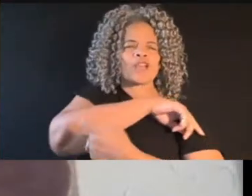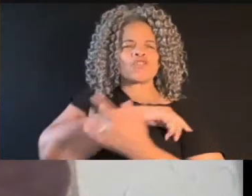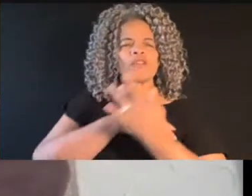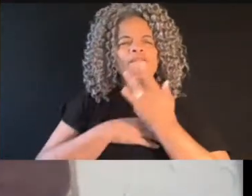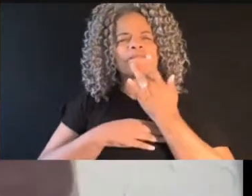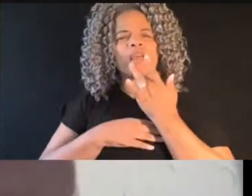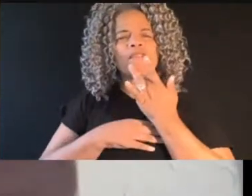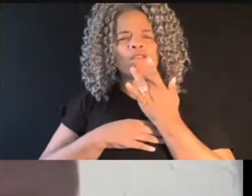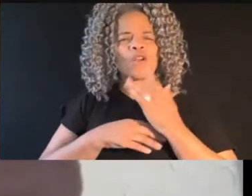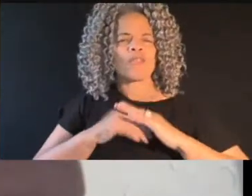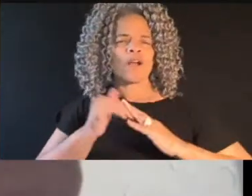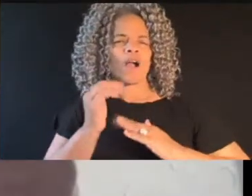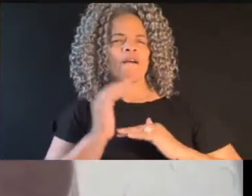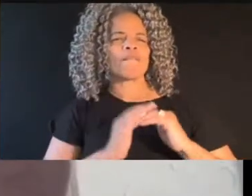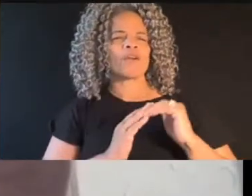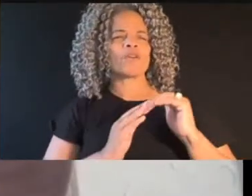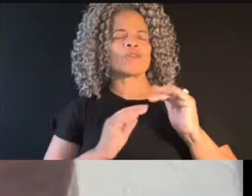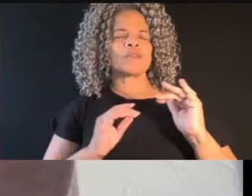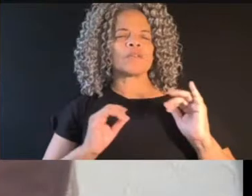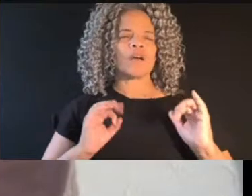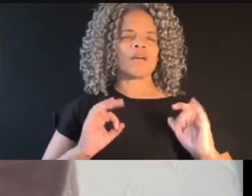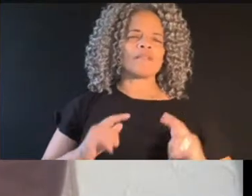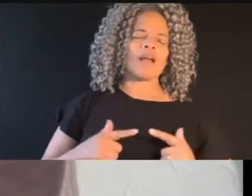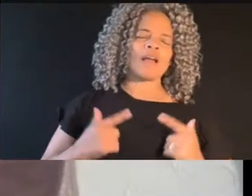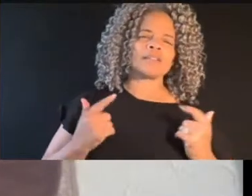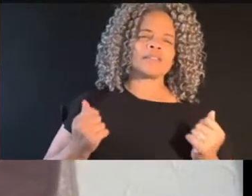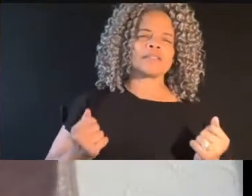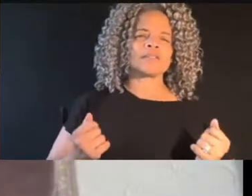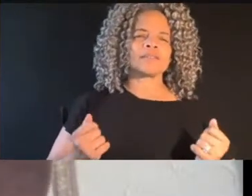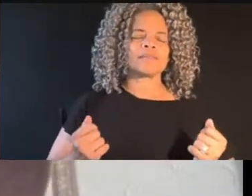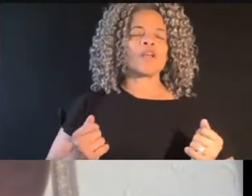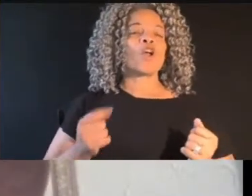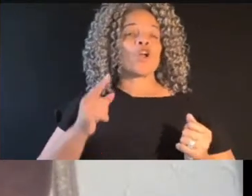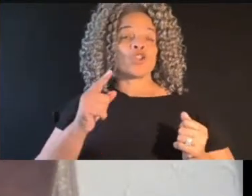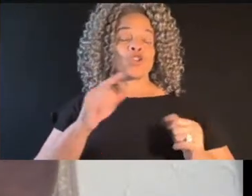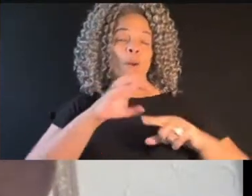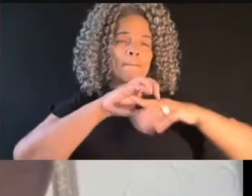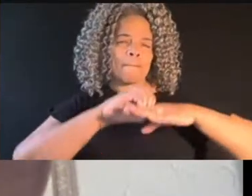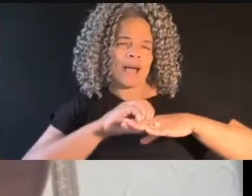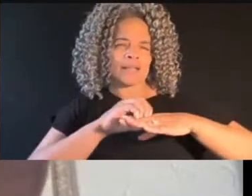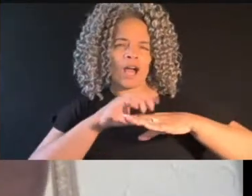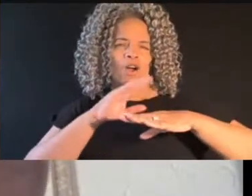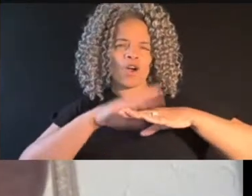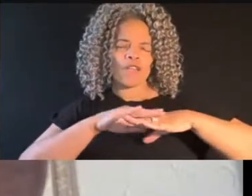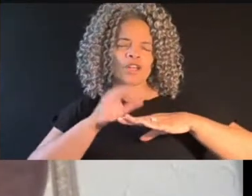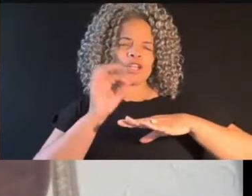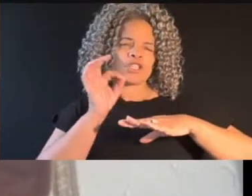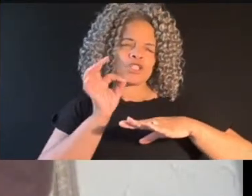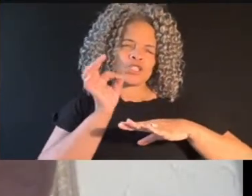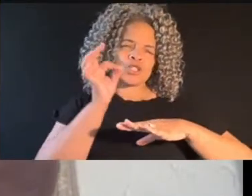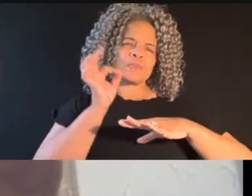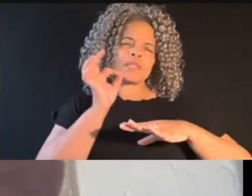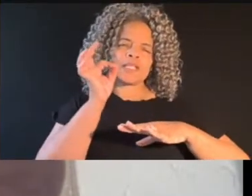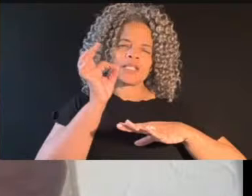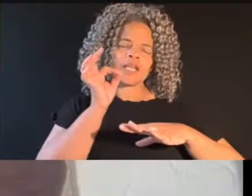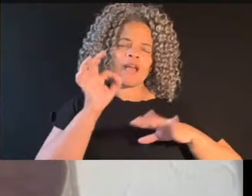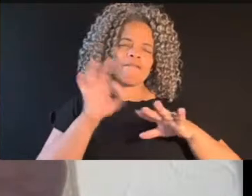the comfort of lies. You'll bite down on a toothpick and function through